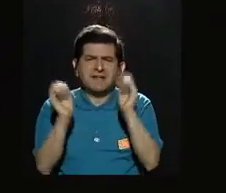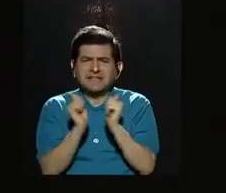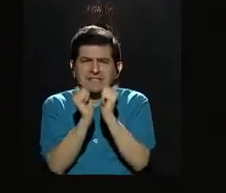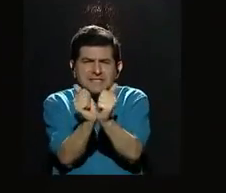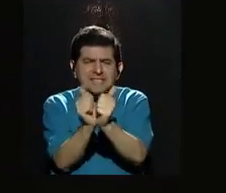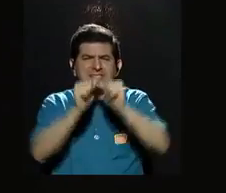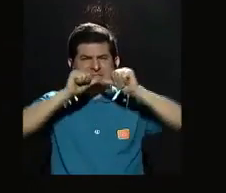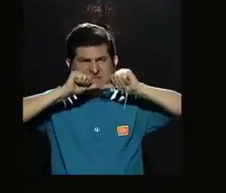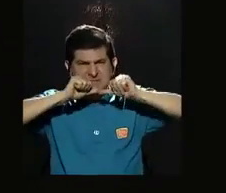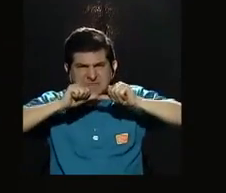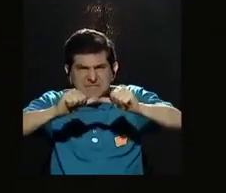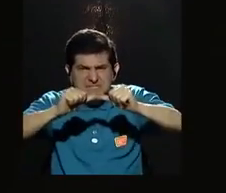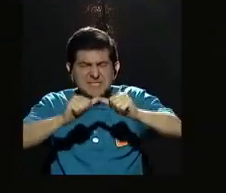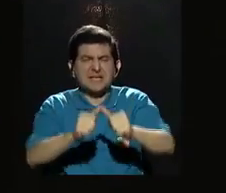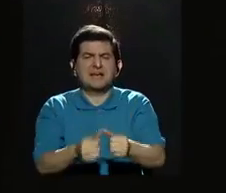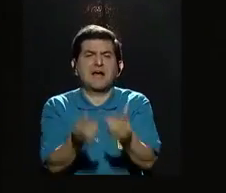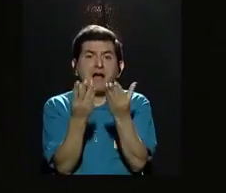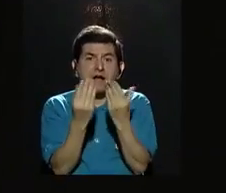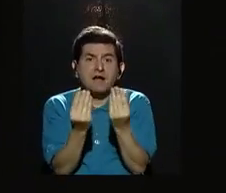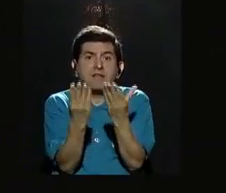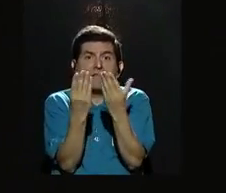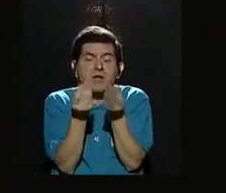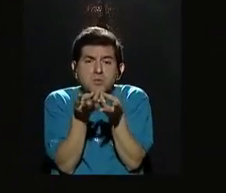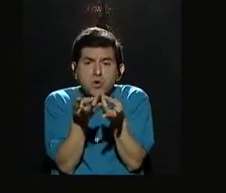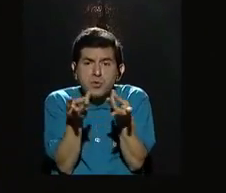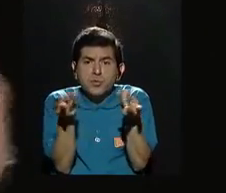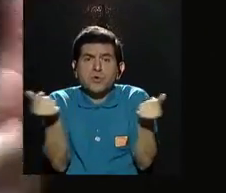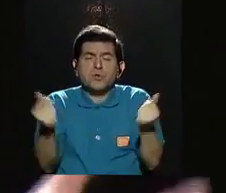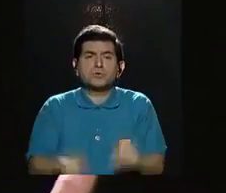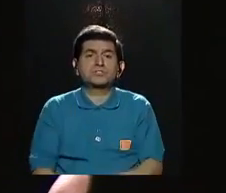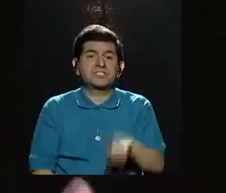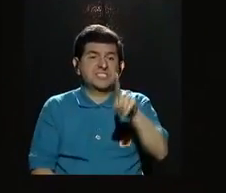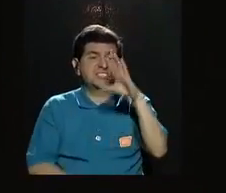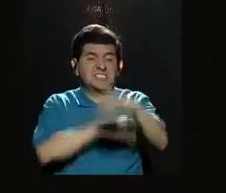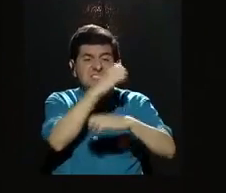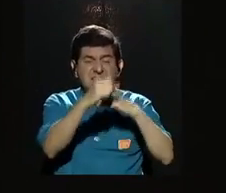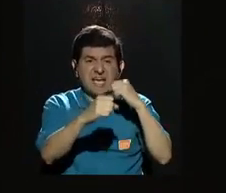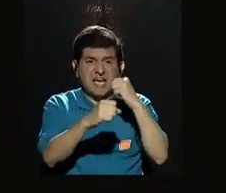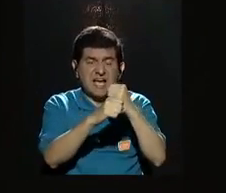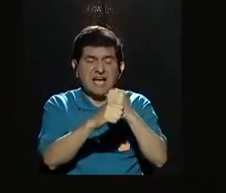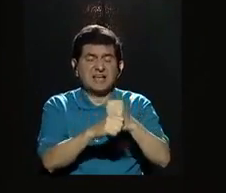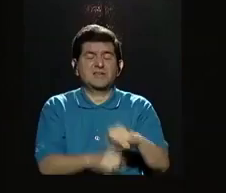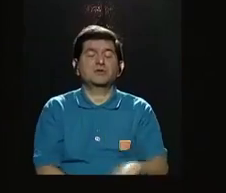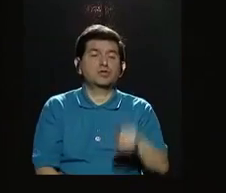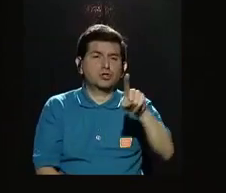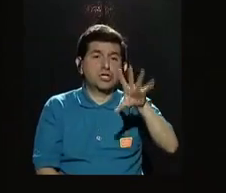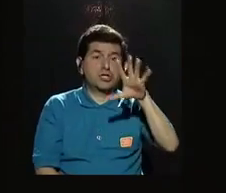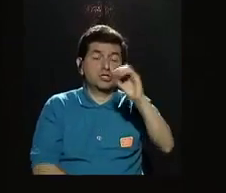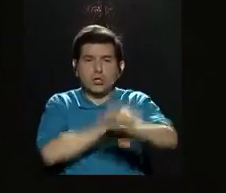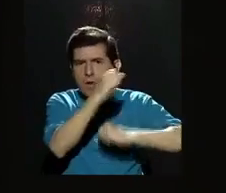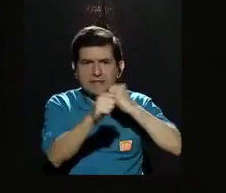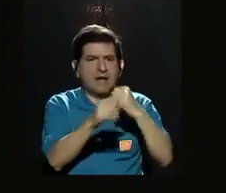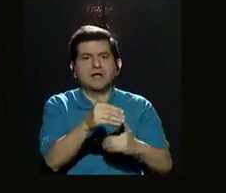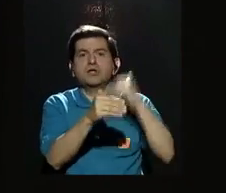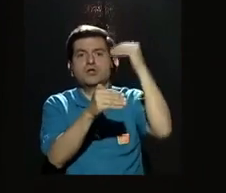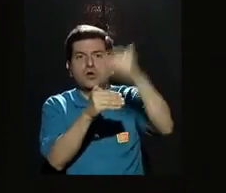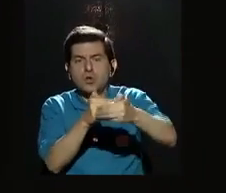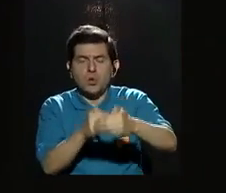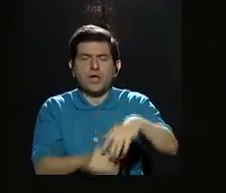haunt us more than a century and a half after slavery's putative